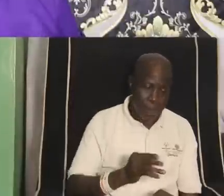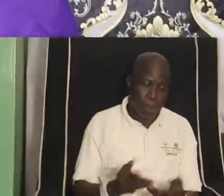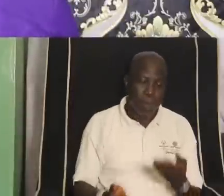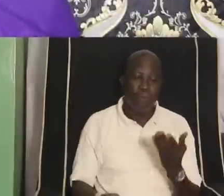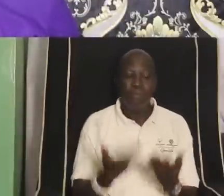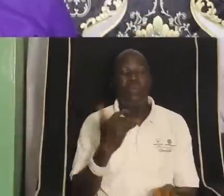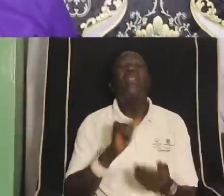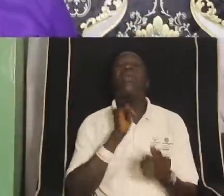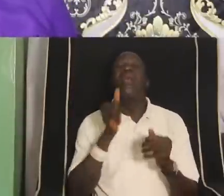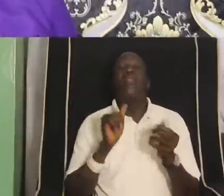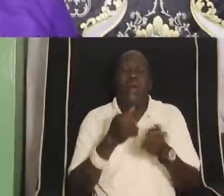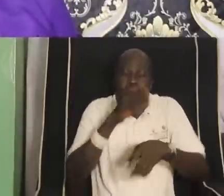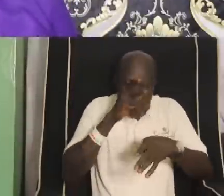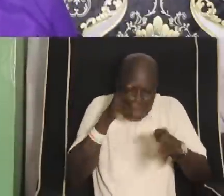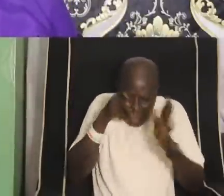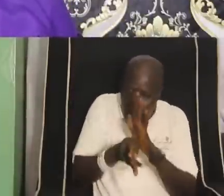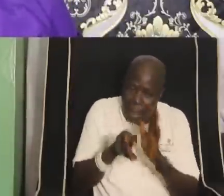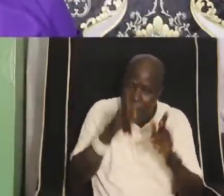After